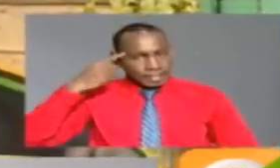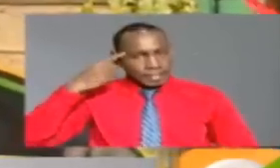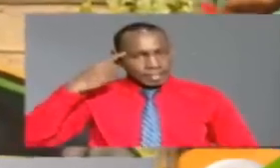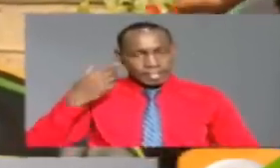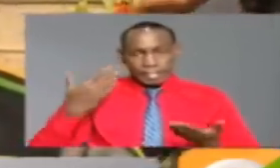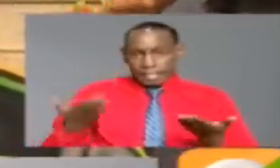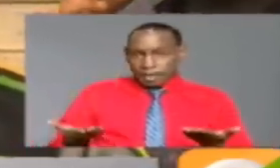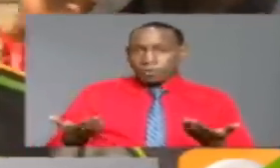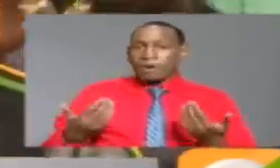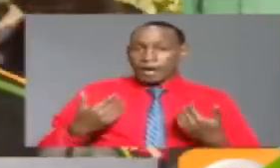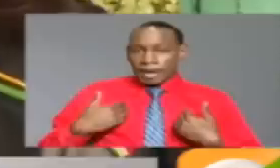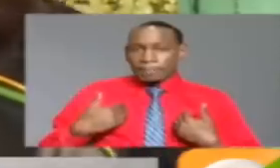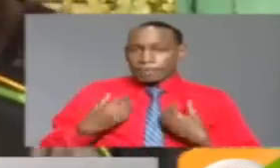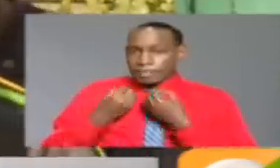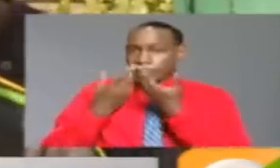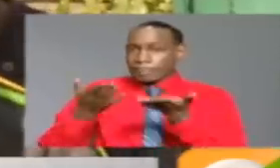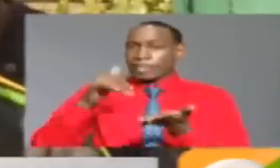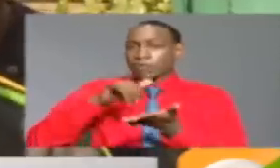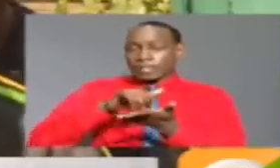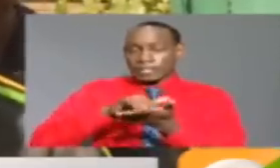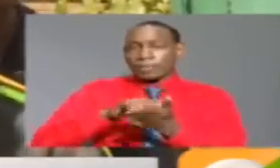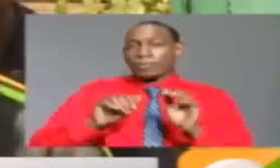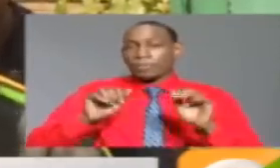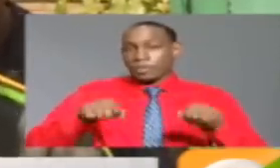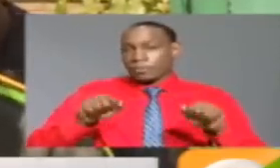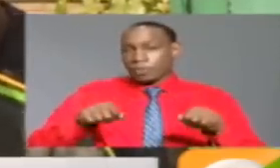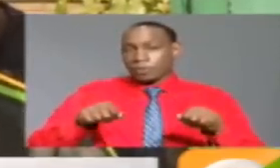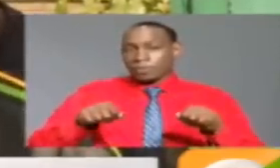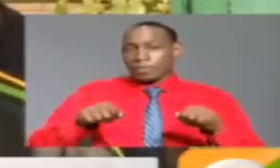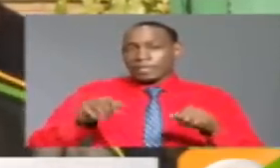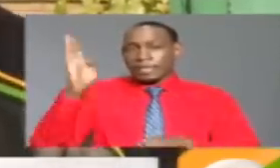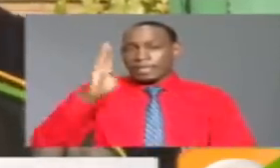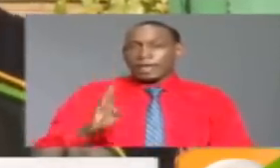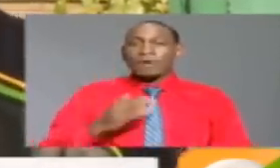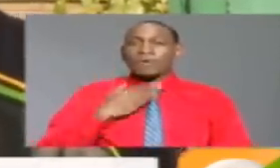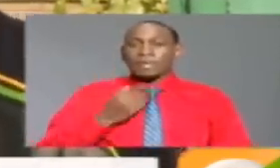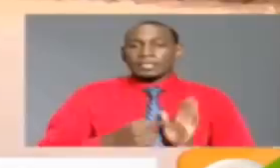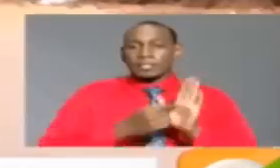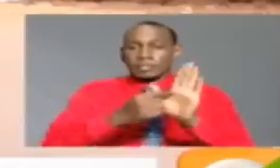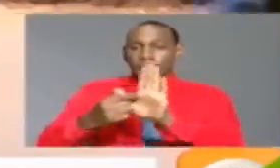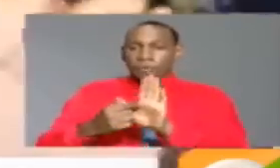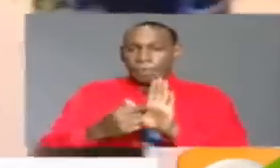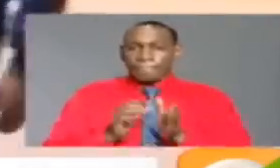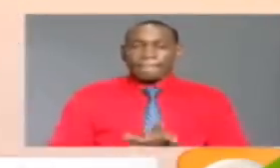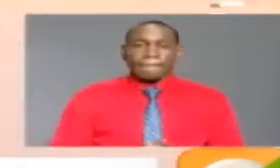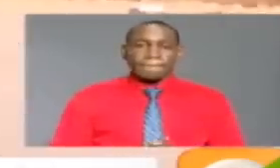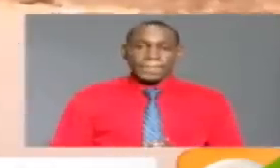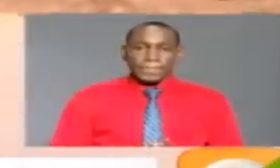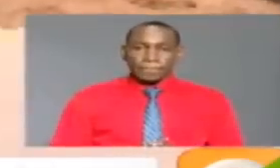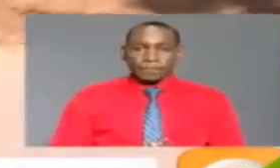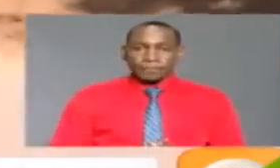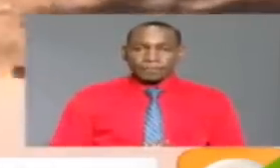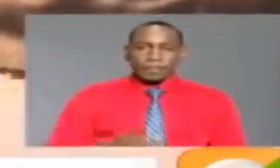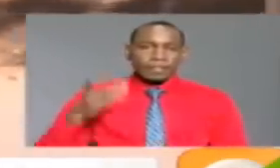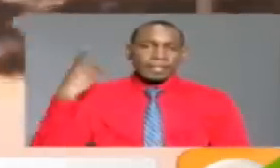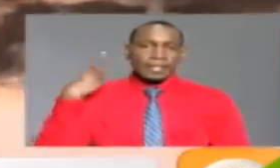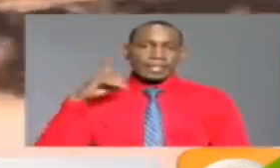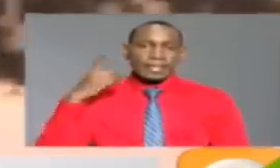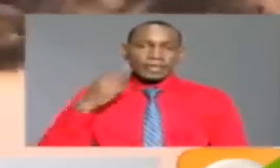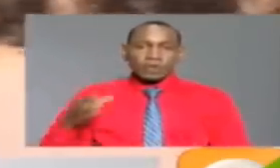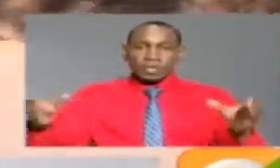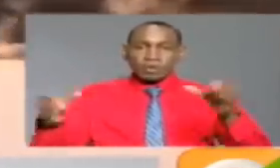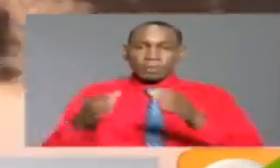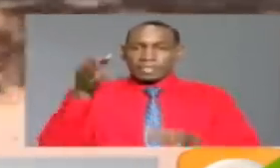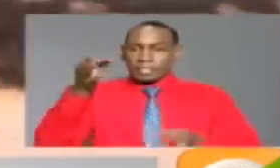lying, she's having an information that they never wanted to be revealed. At the Dandora Community